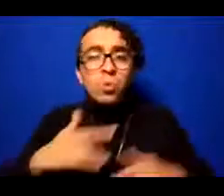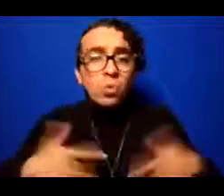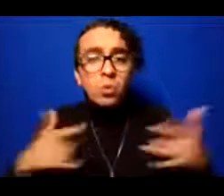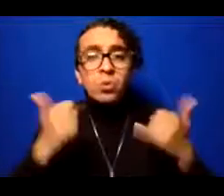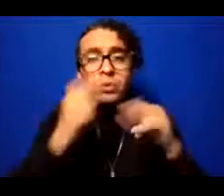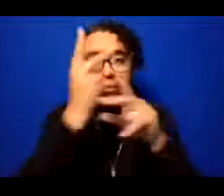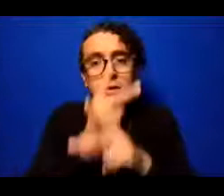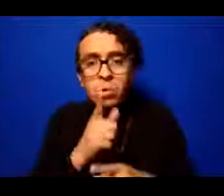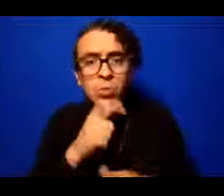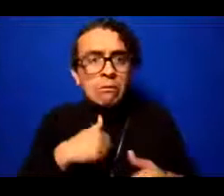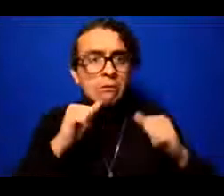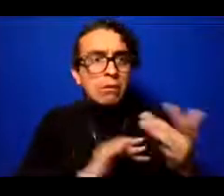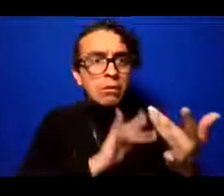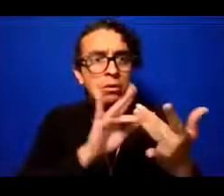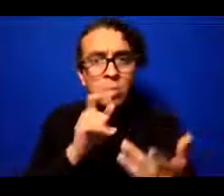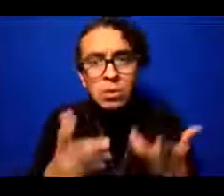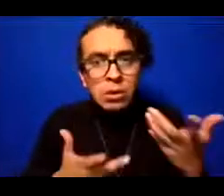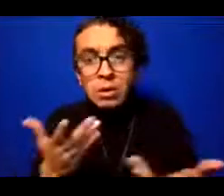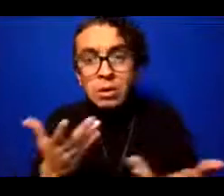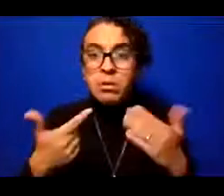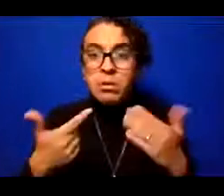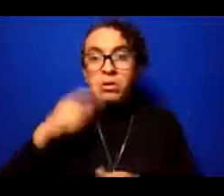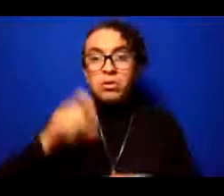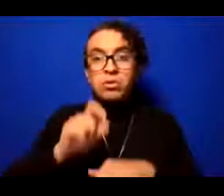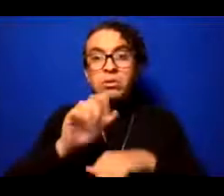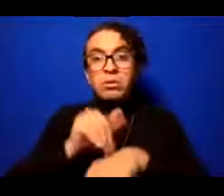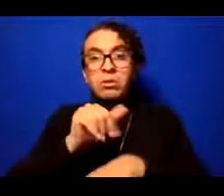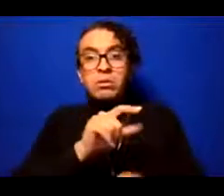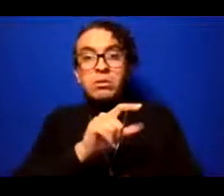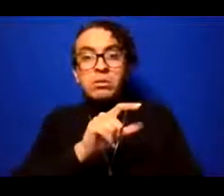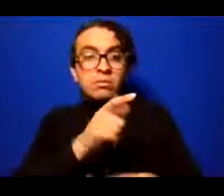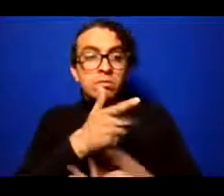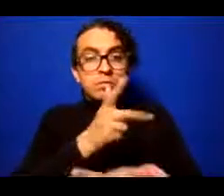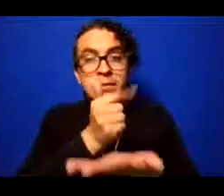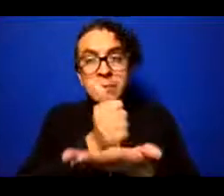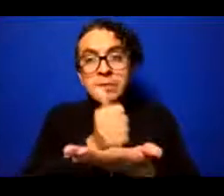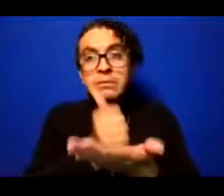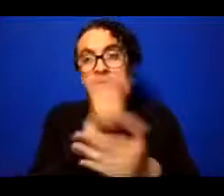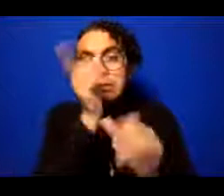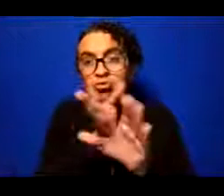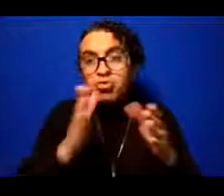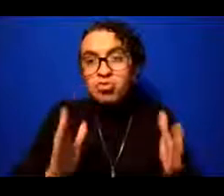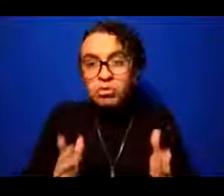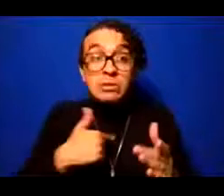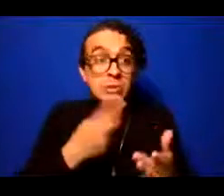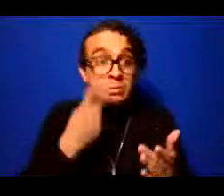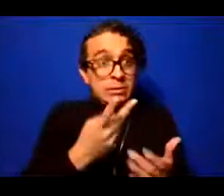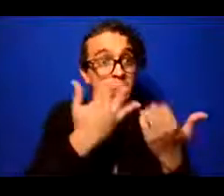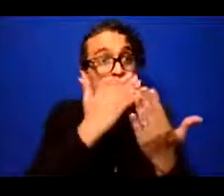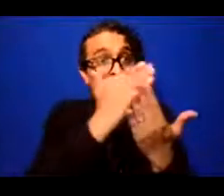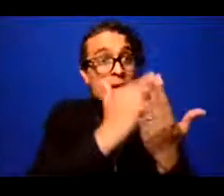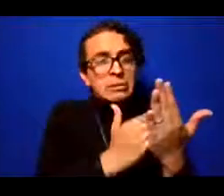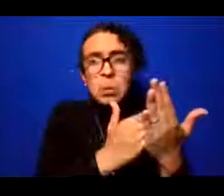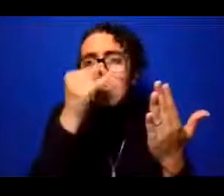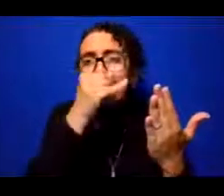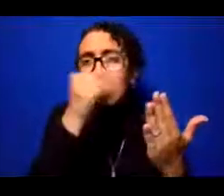I reach out to, you're like, well, maybe I should call a therapist or a psychiatrist. And you find the wait lists are just quite really hard to